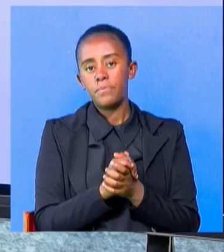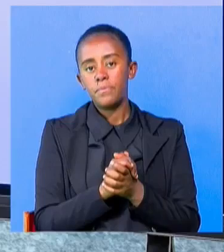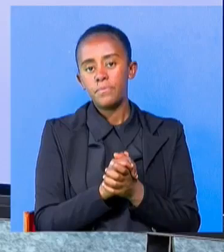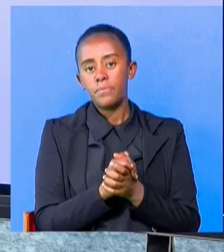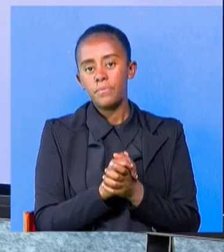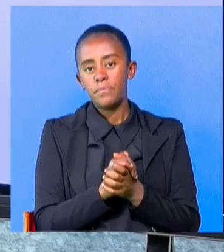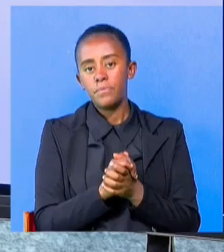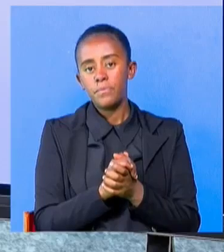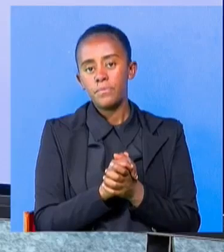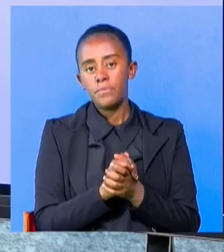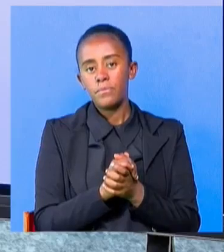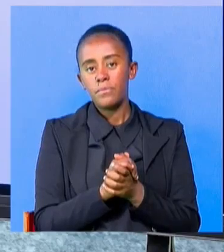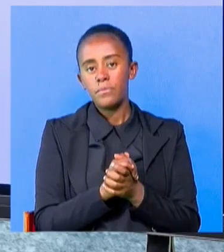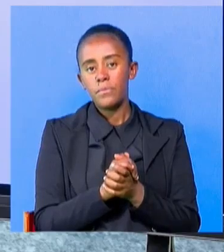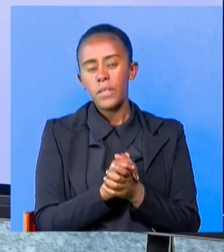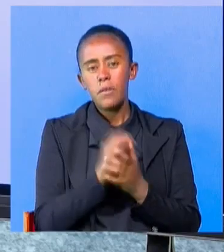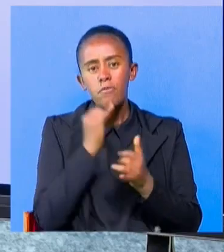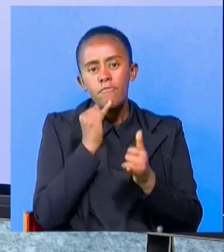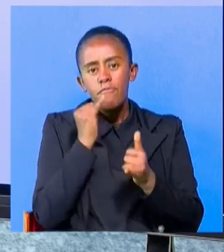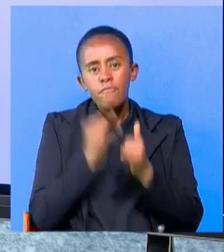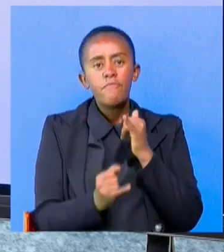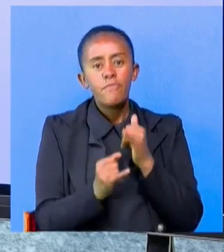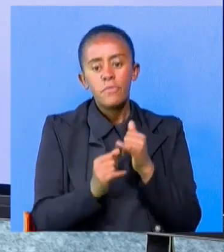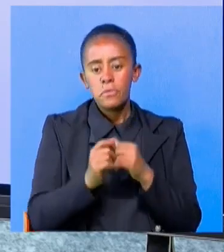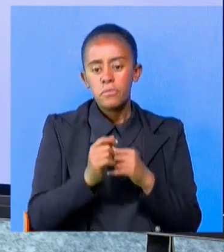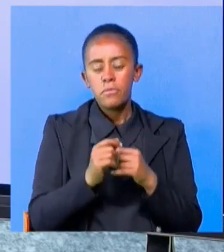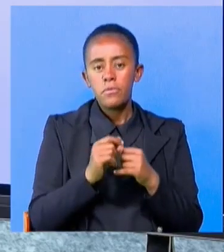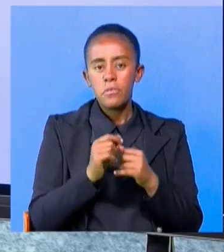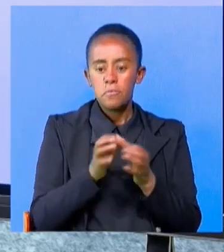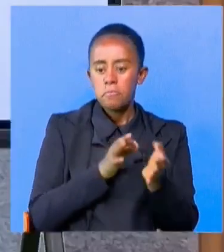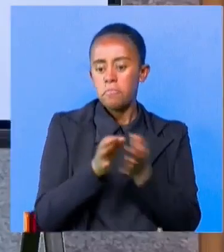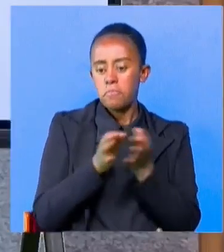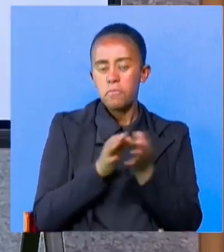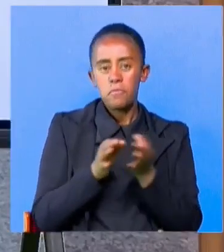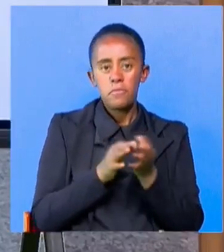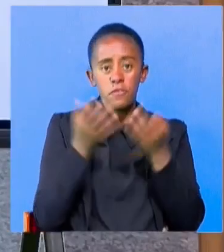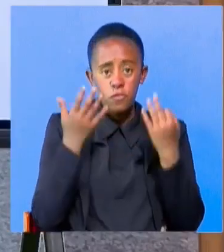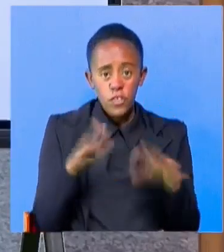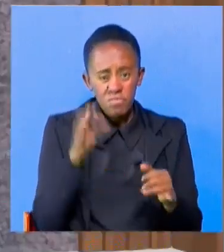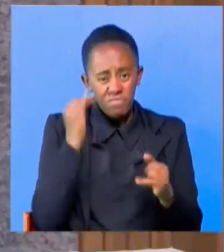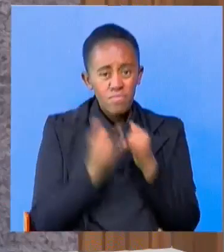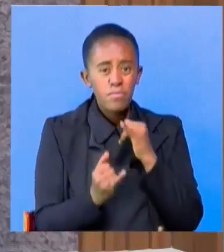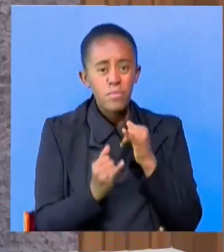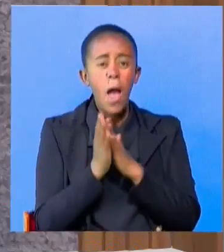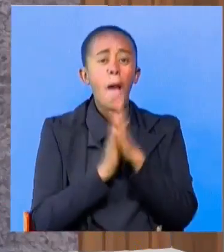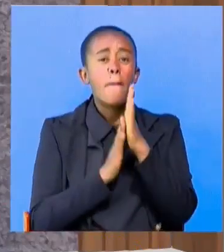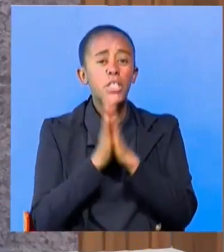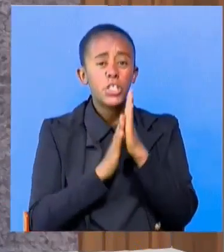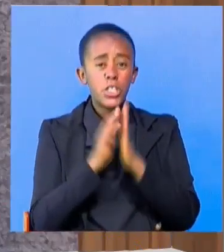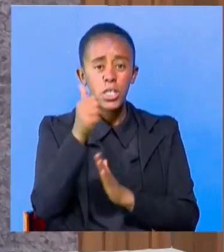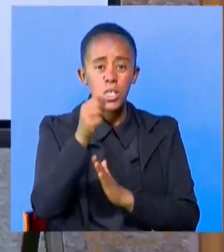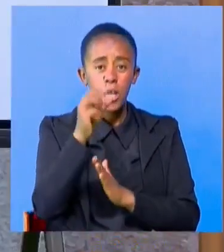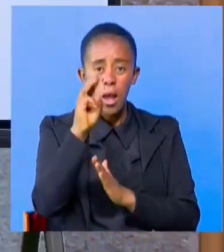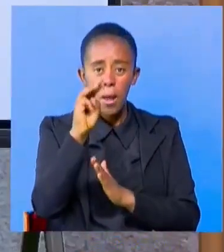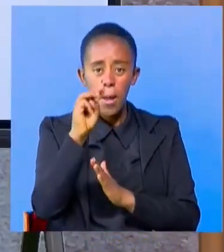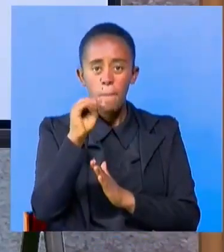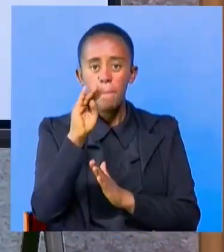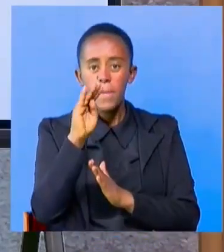of about yourself, at least you have to mention your ambition. You know what ambition means?